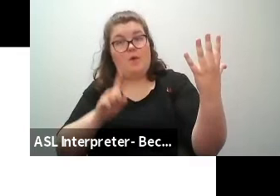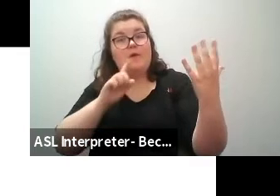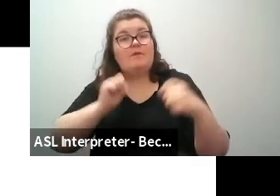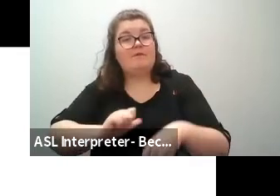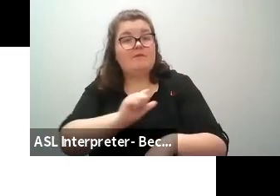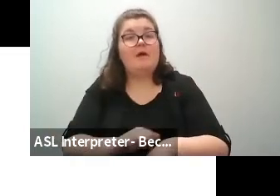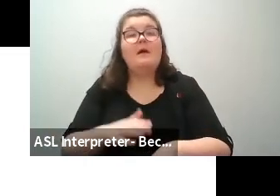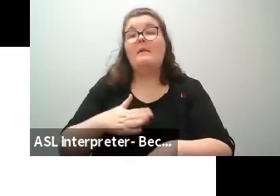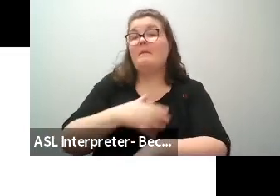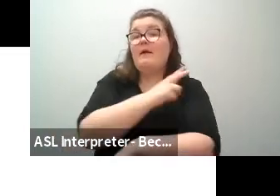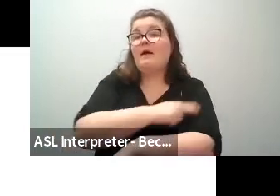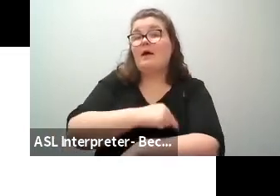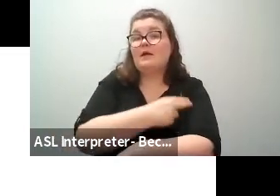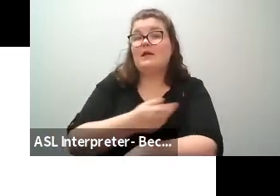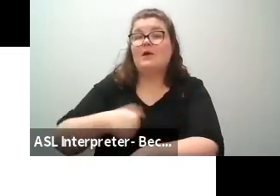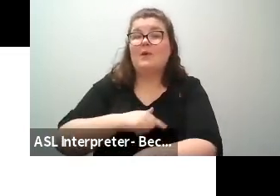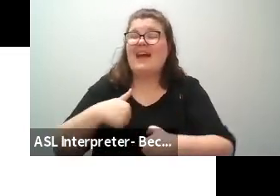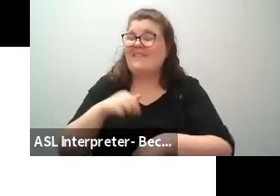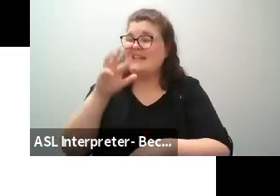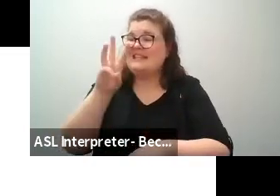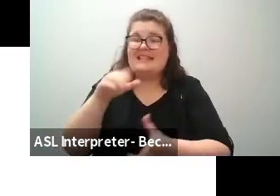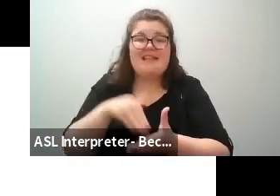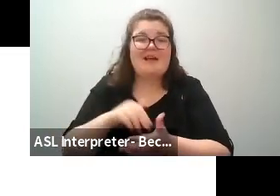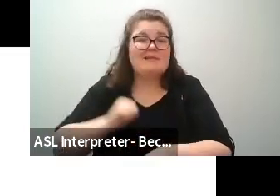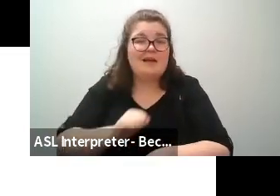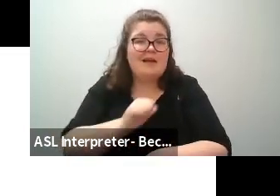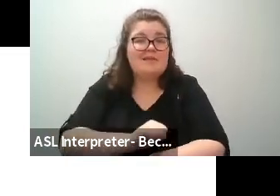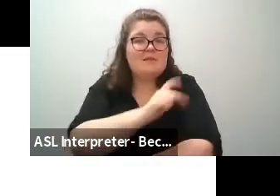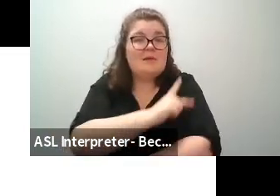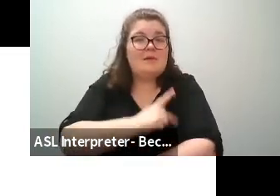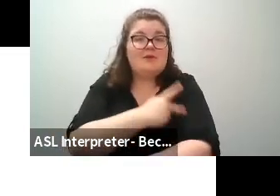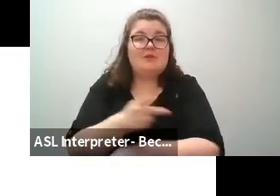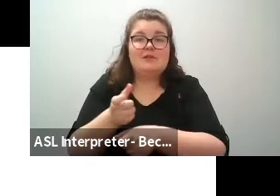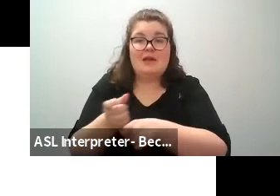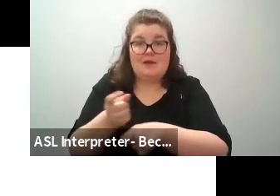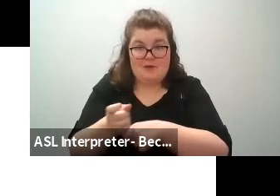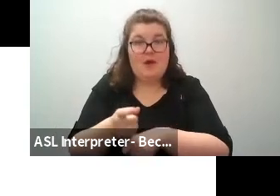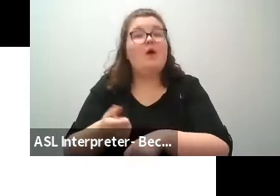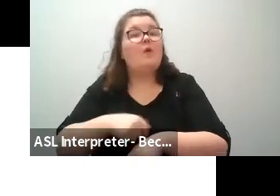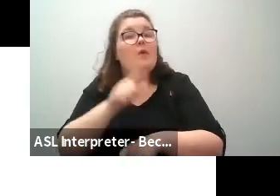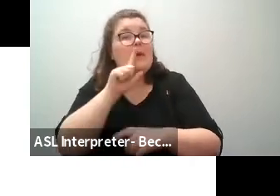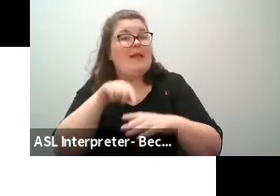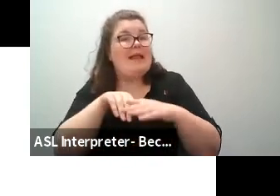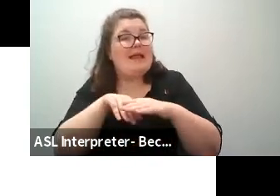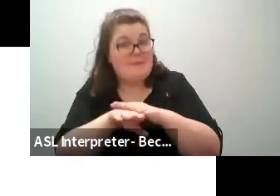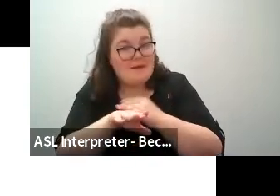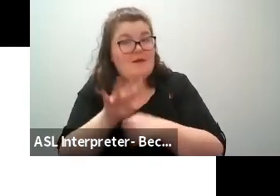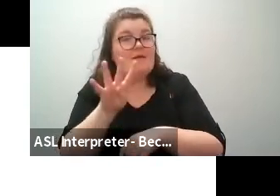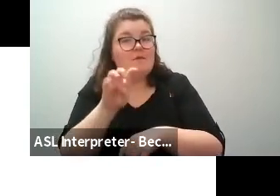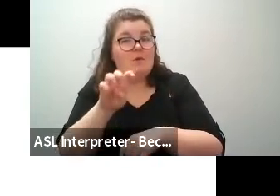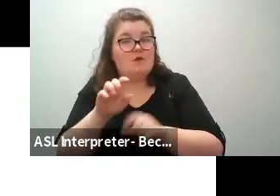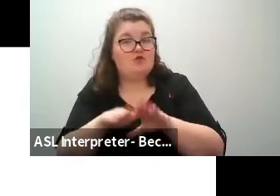asthma exacerbation patients each year, and in our hospital, we hospitalize 400 children each